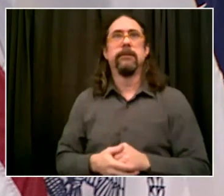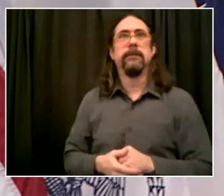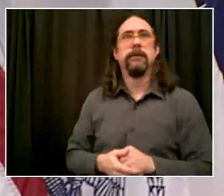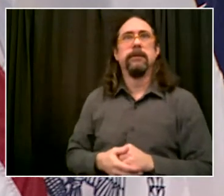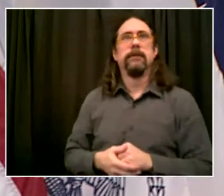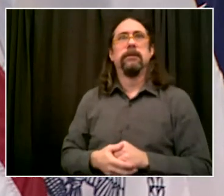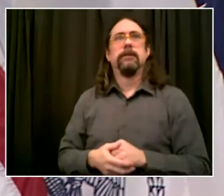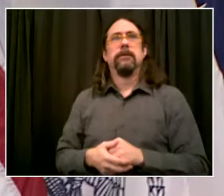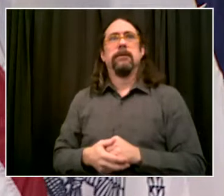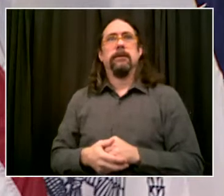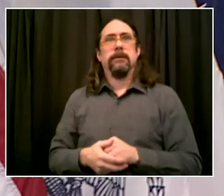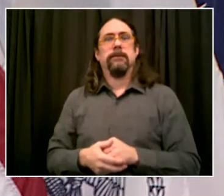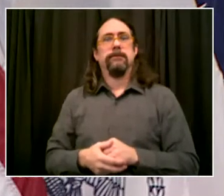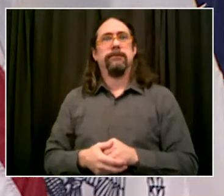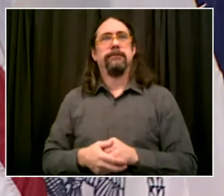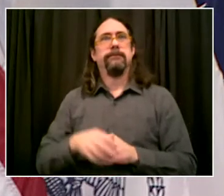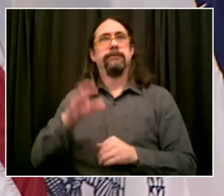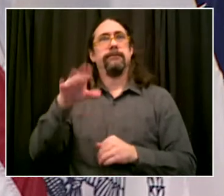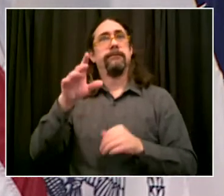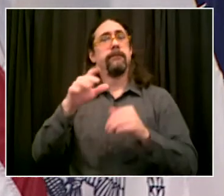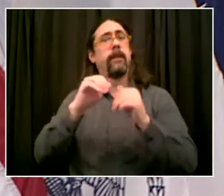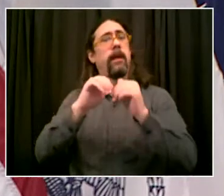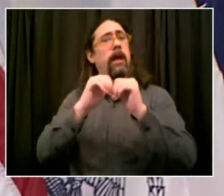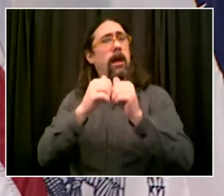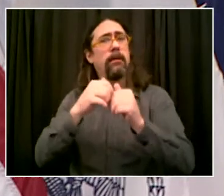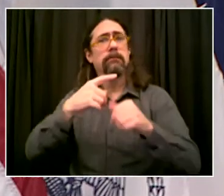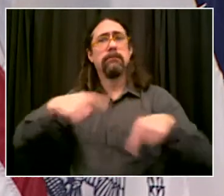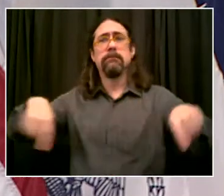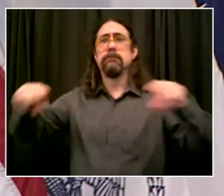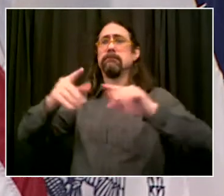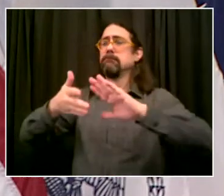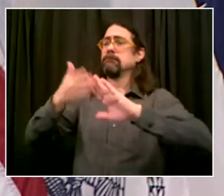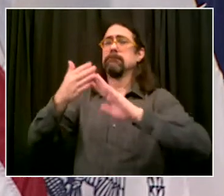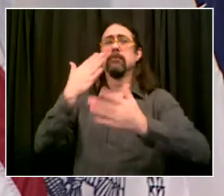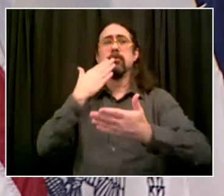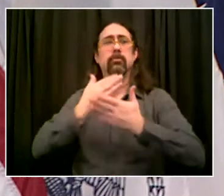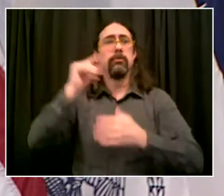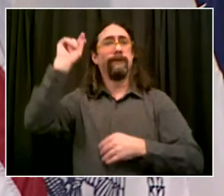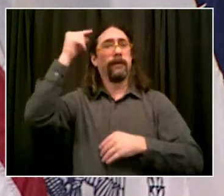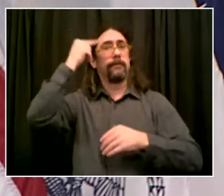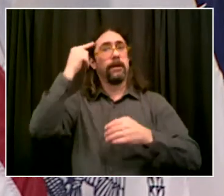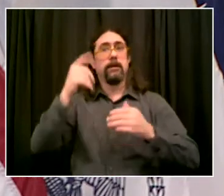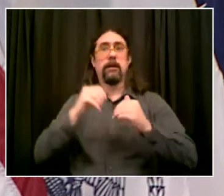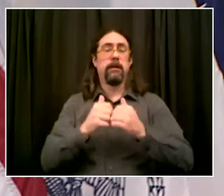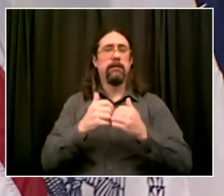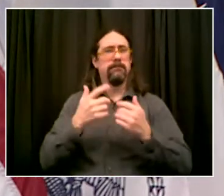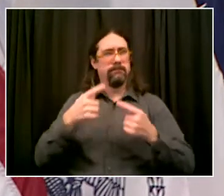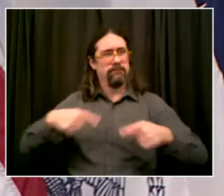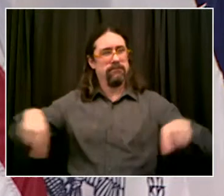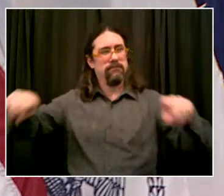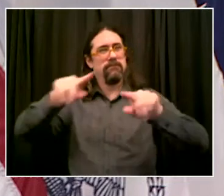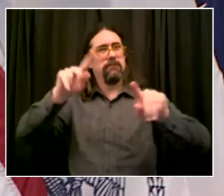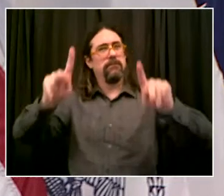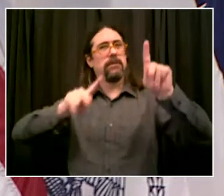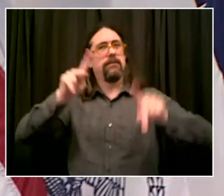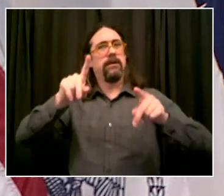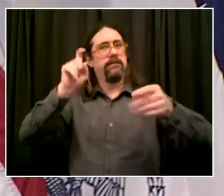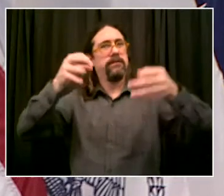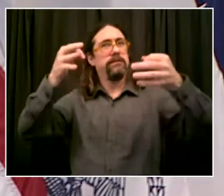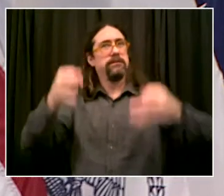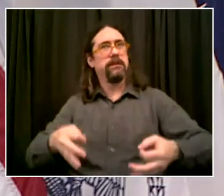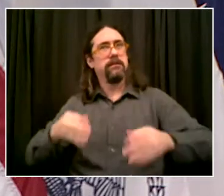NYPD. And except for the perfect storm of the pandemic, which dislocated our